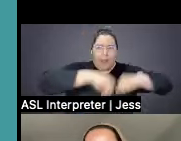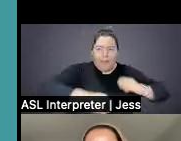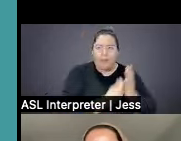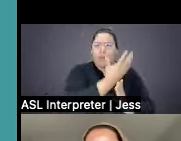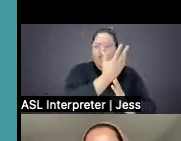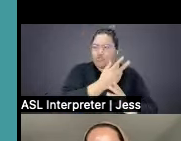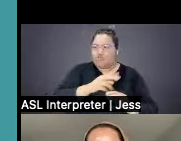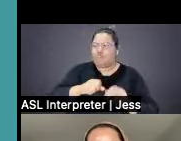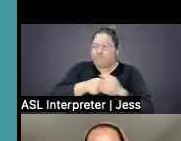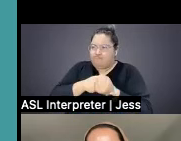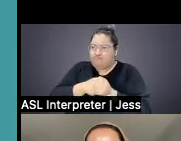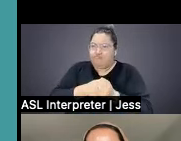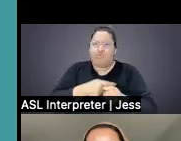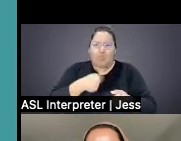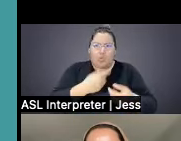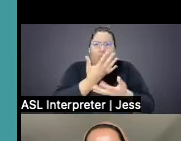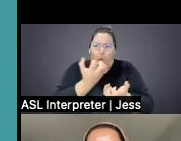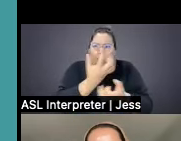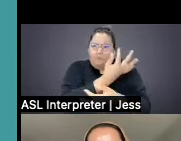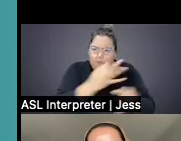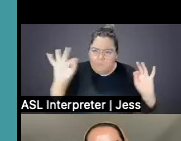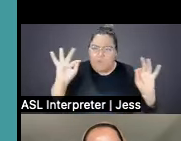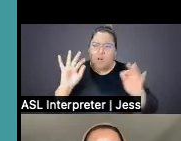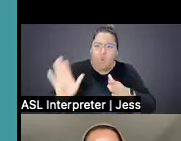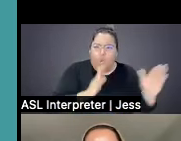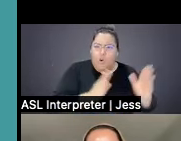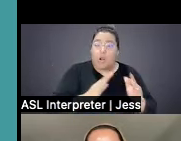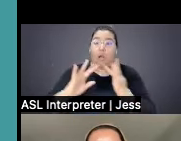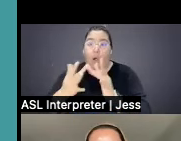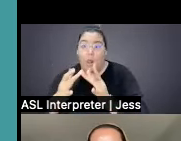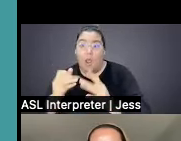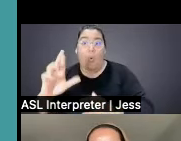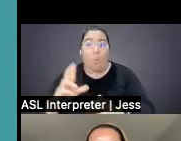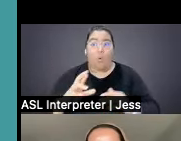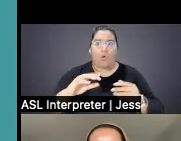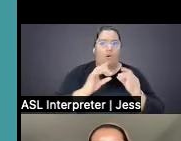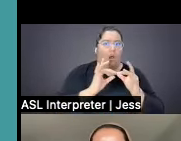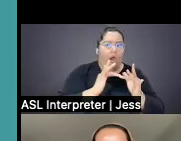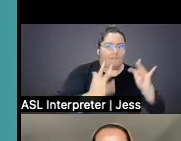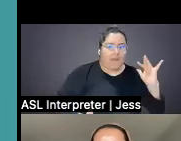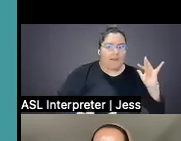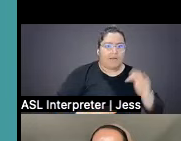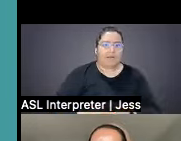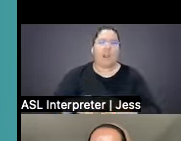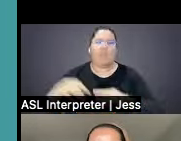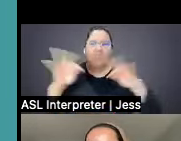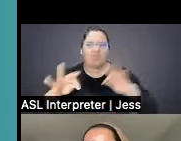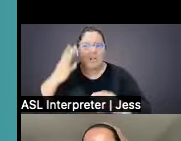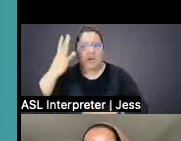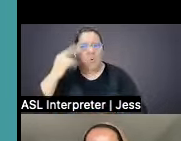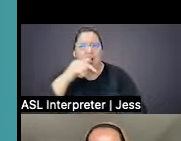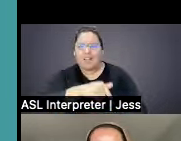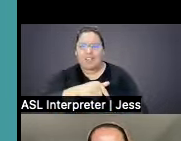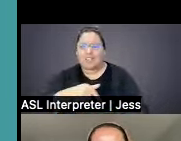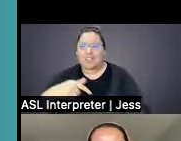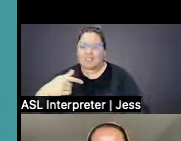and organize on and offline. On the next slide, I'll talk more about how this work connects to why we chose Copaganda